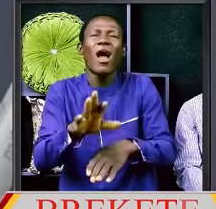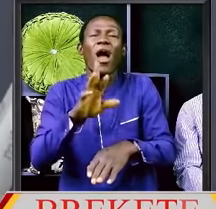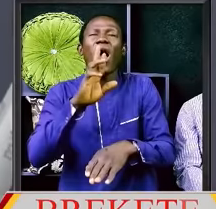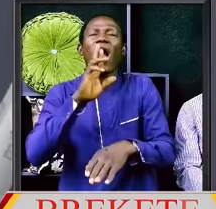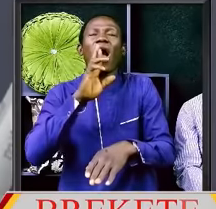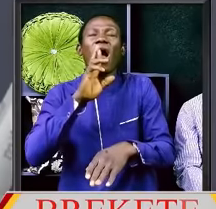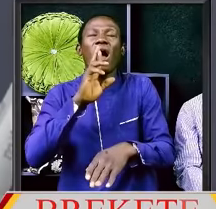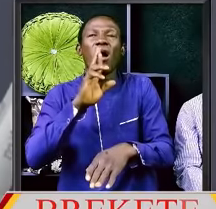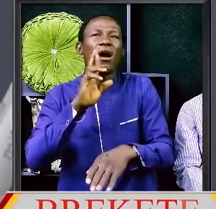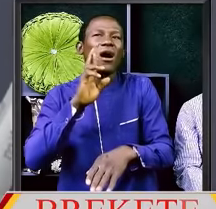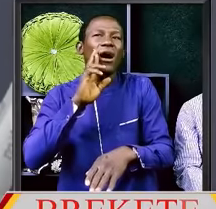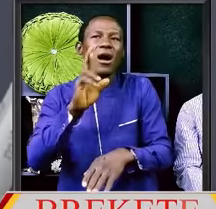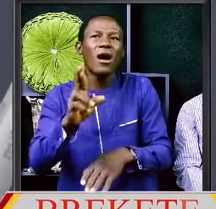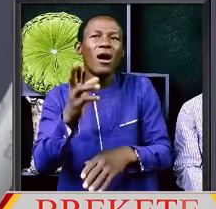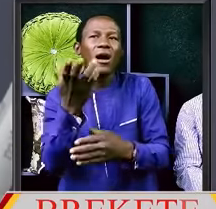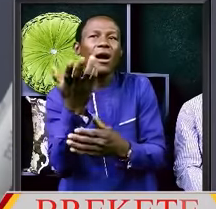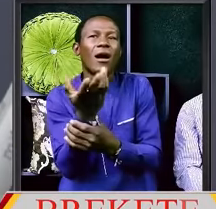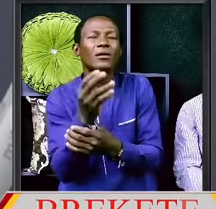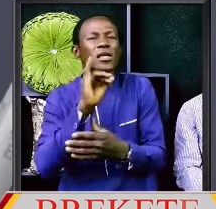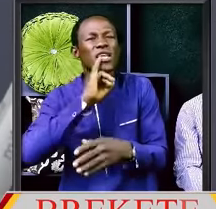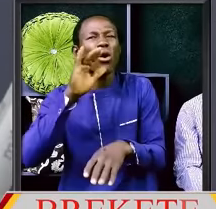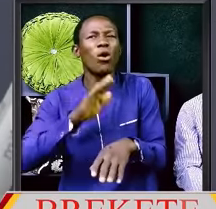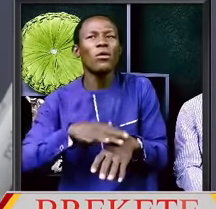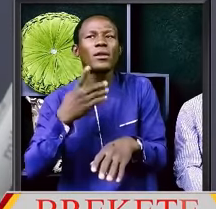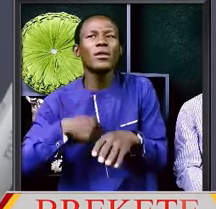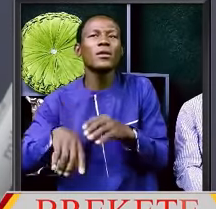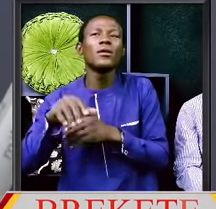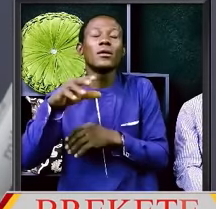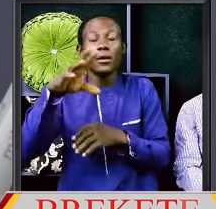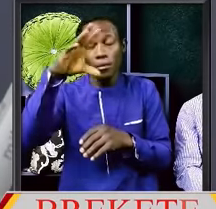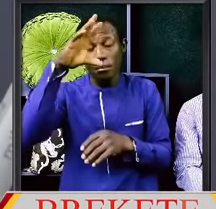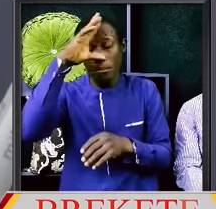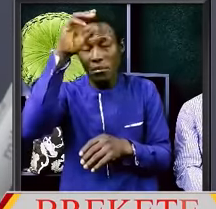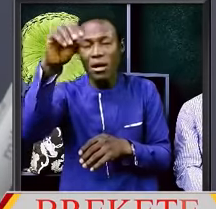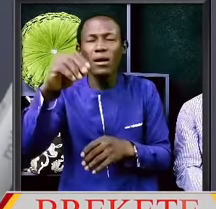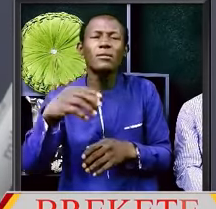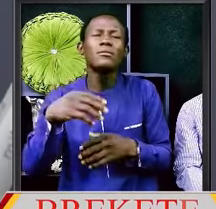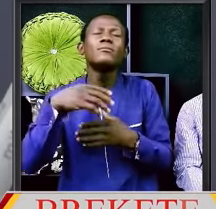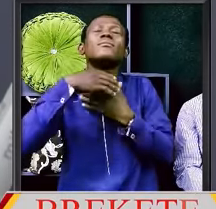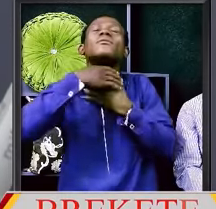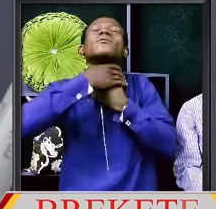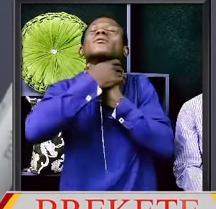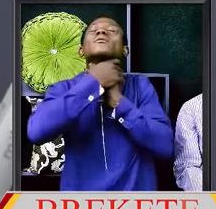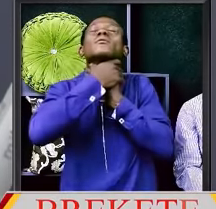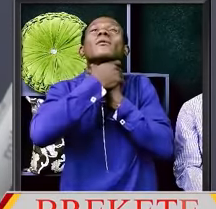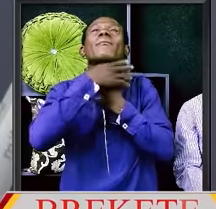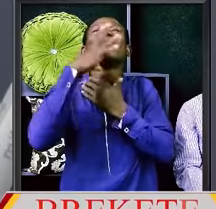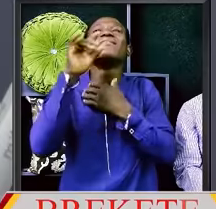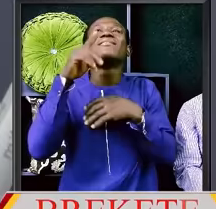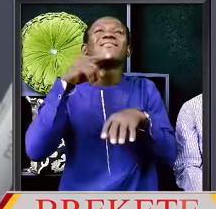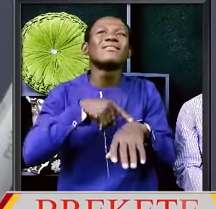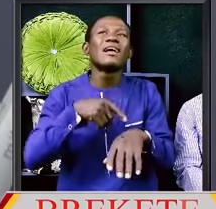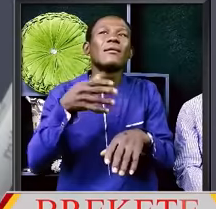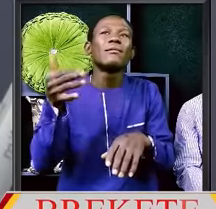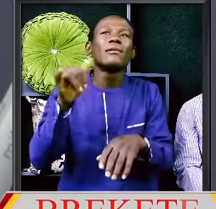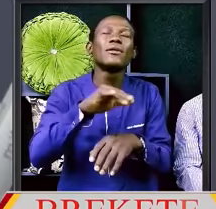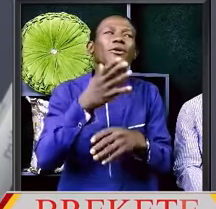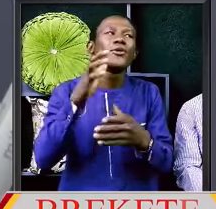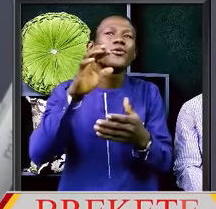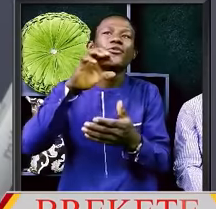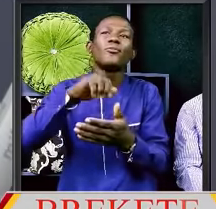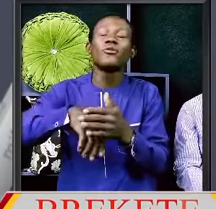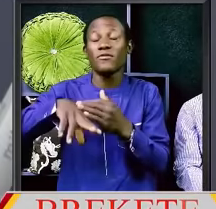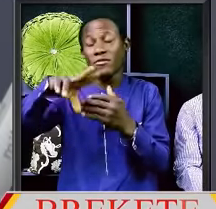neck. By the time they release, they come out her hand. They say this thing will be like biscuit bone. Mm.